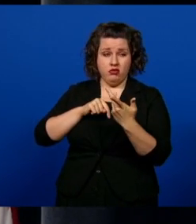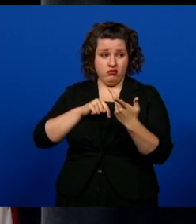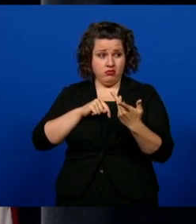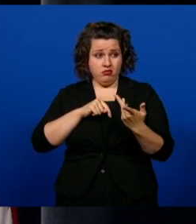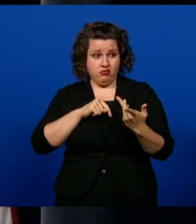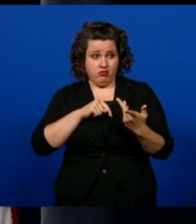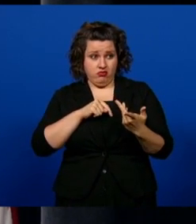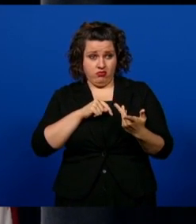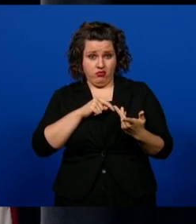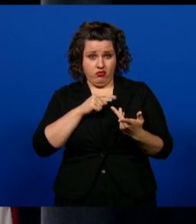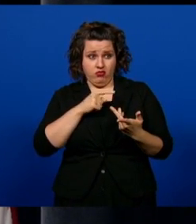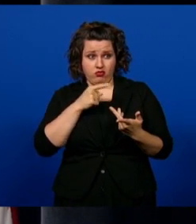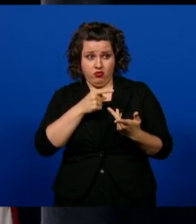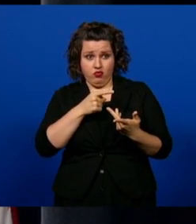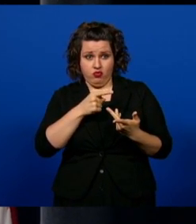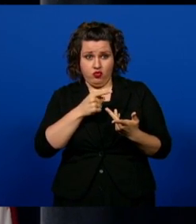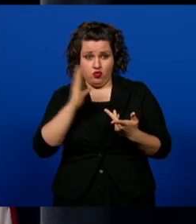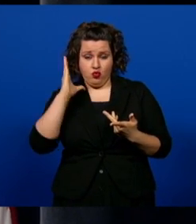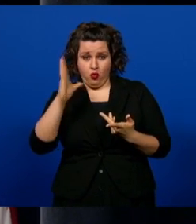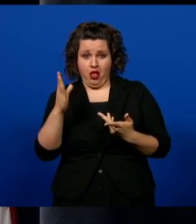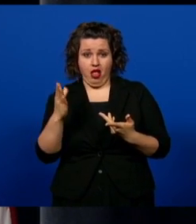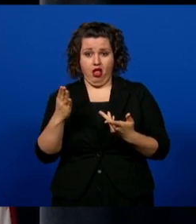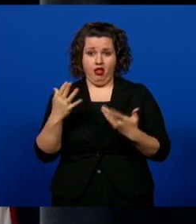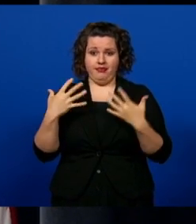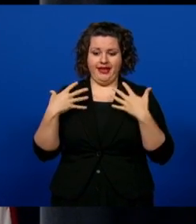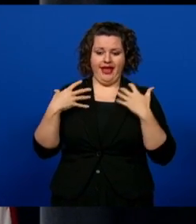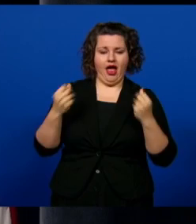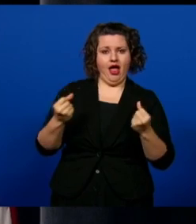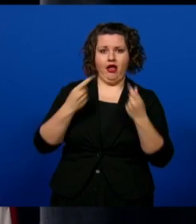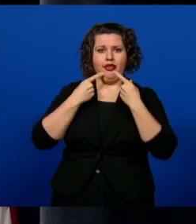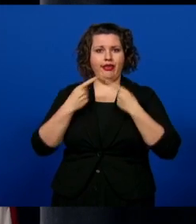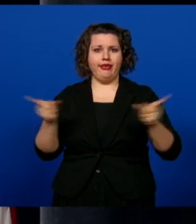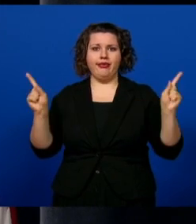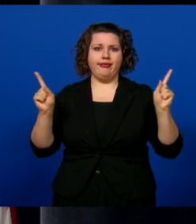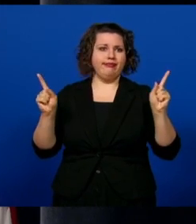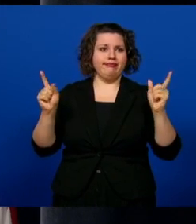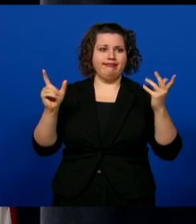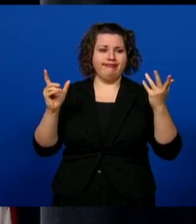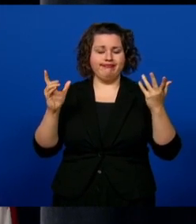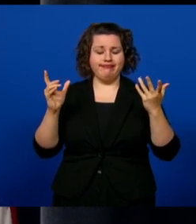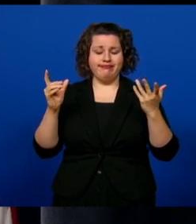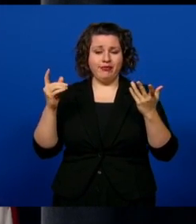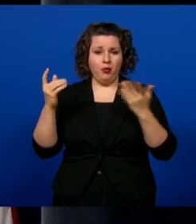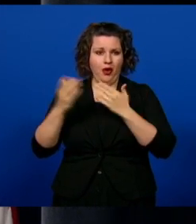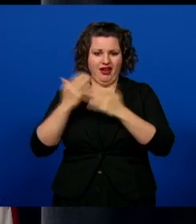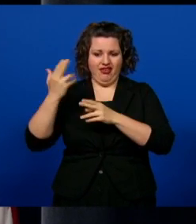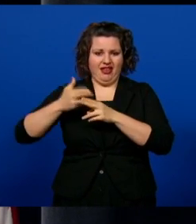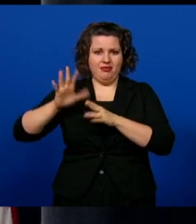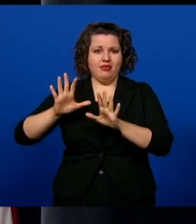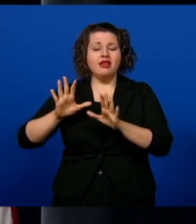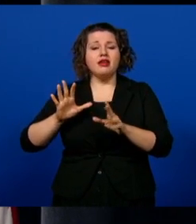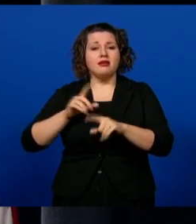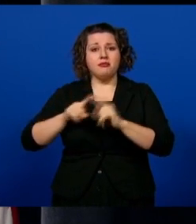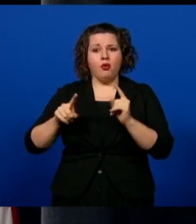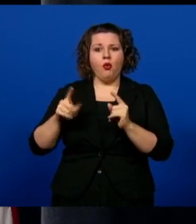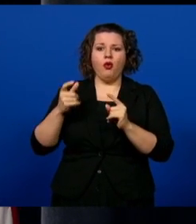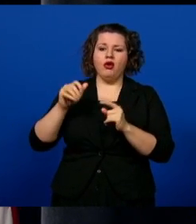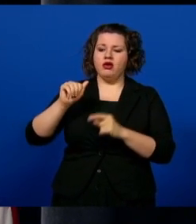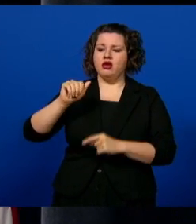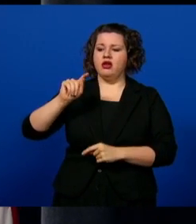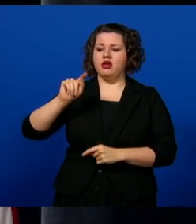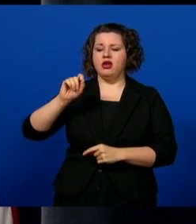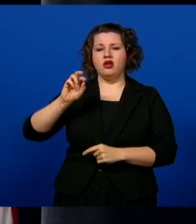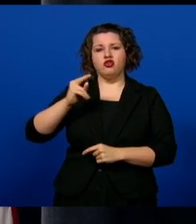issue a public health proclamation or whatever the proper name for that is, or consult with the Attorney General